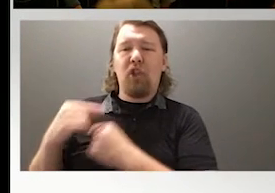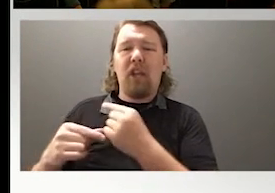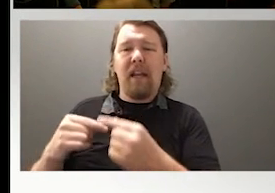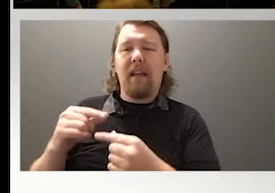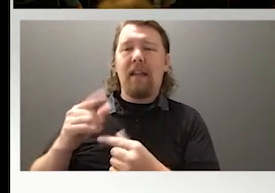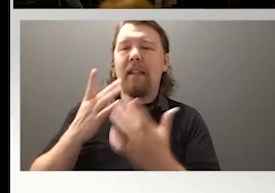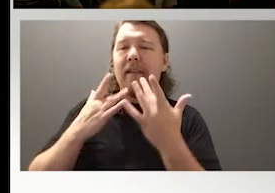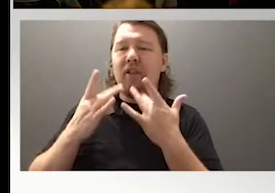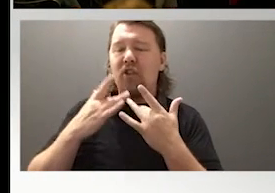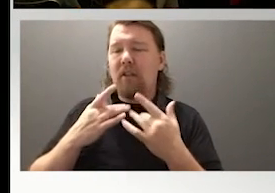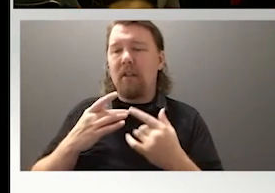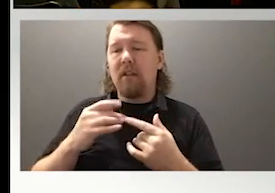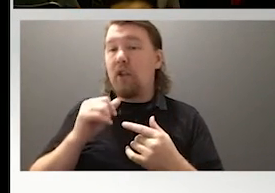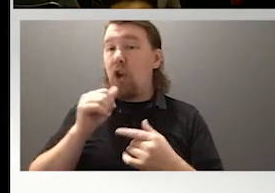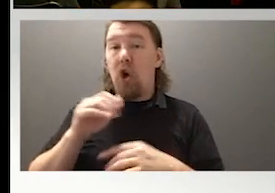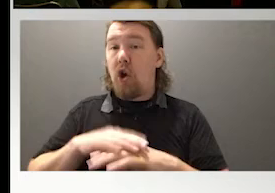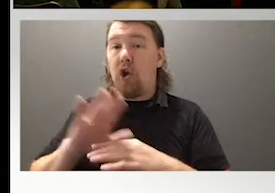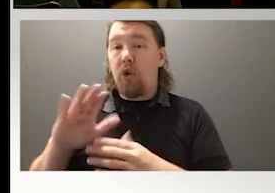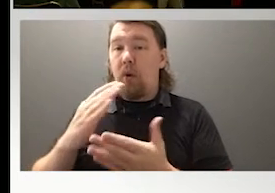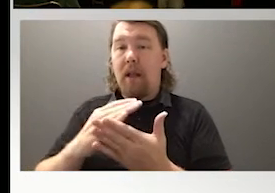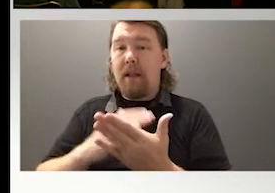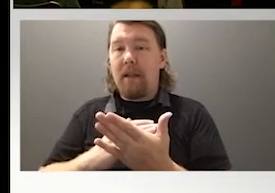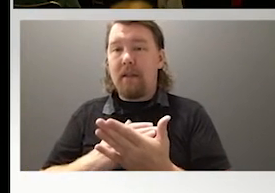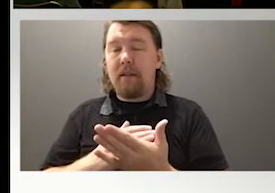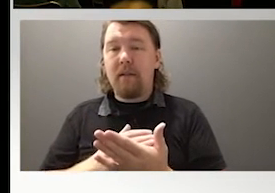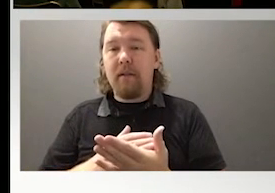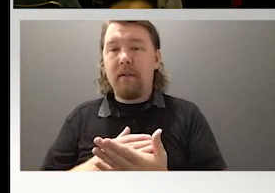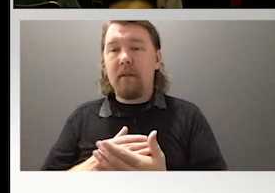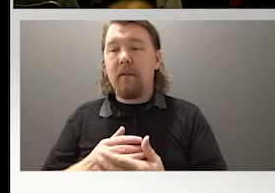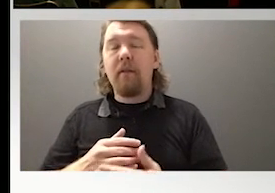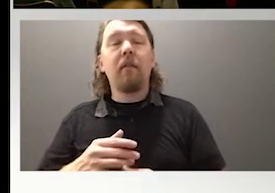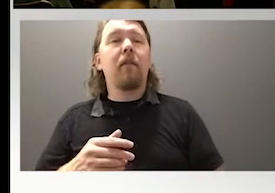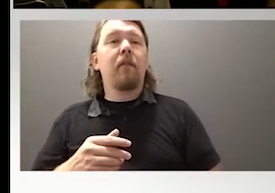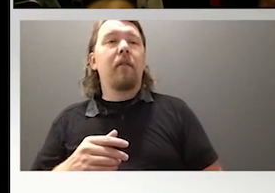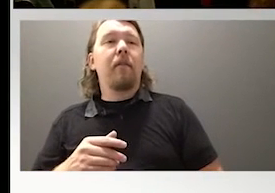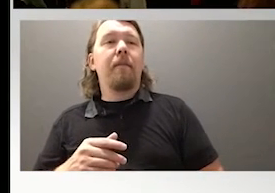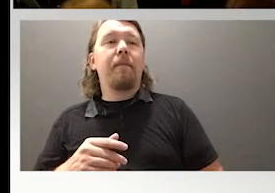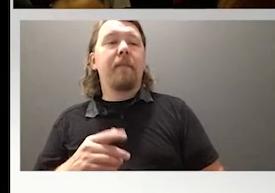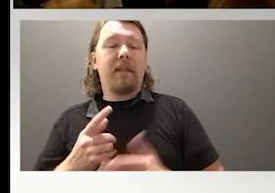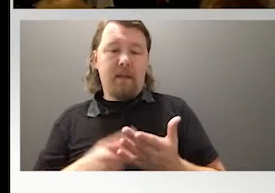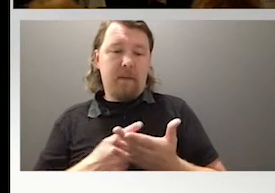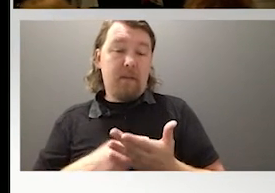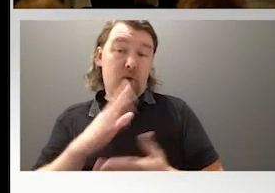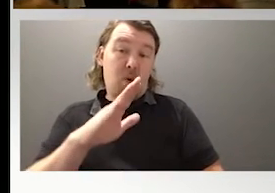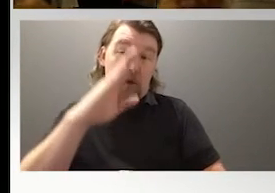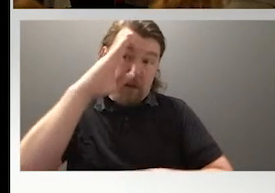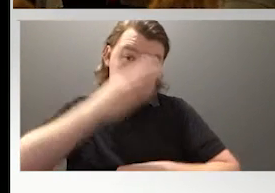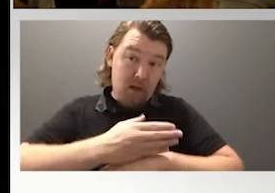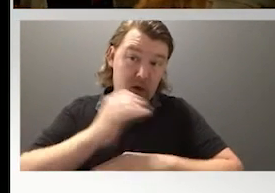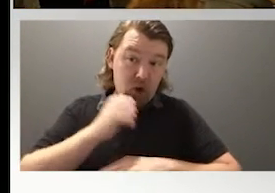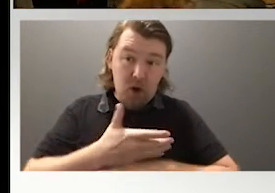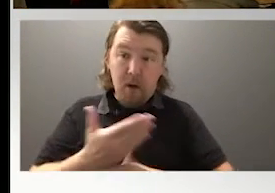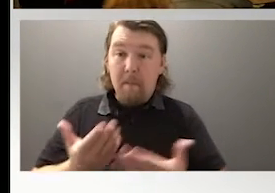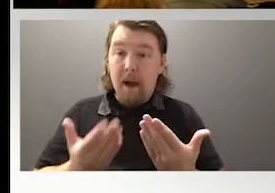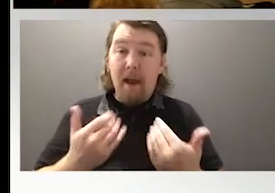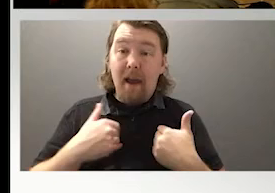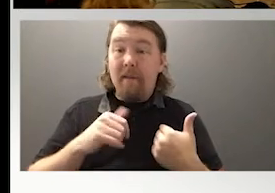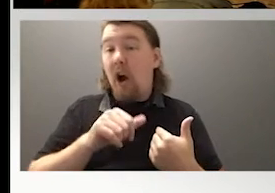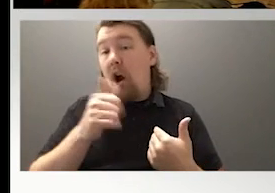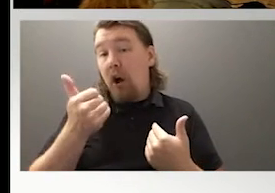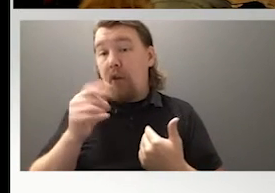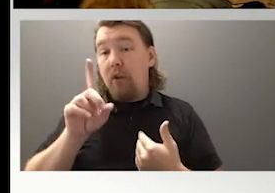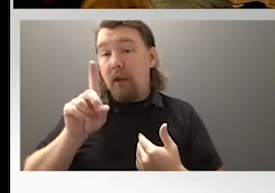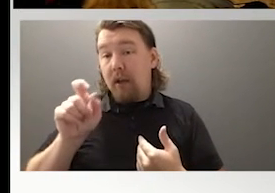deficiency. Now it's not in the list, so. Sometimes your son or daughter may have another